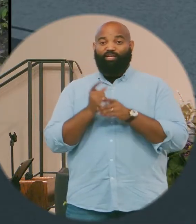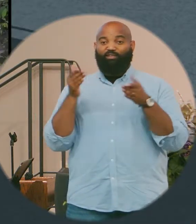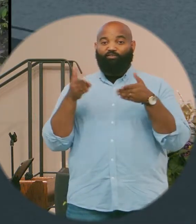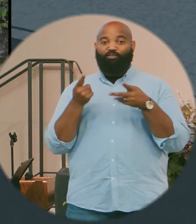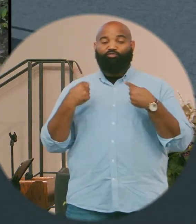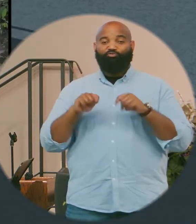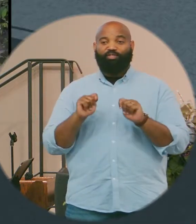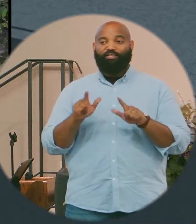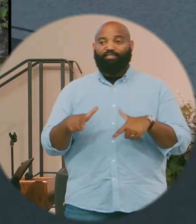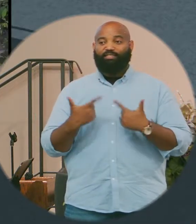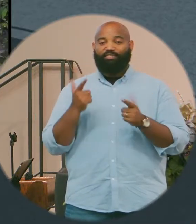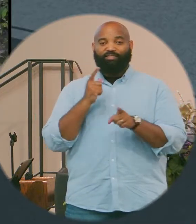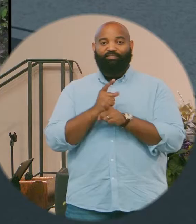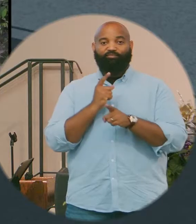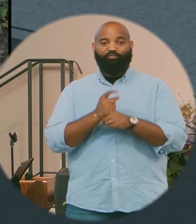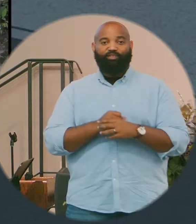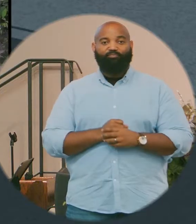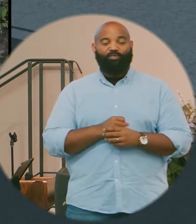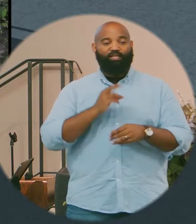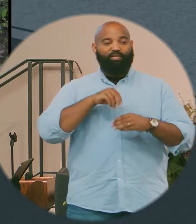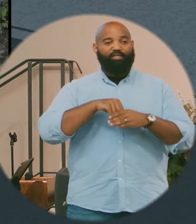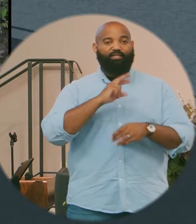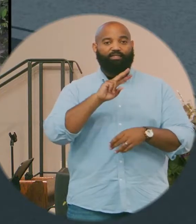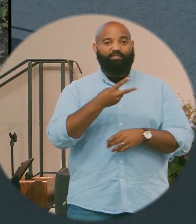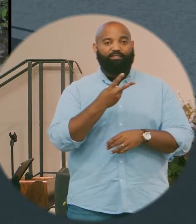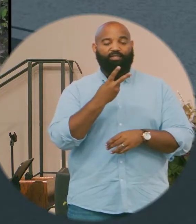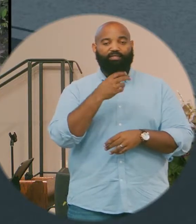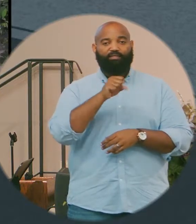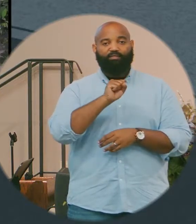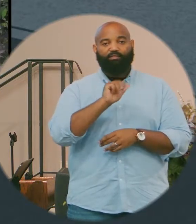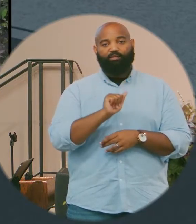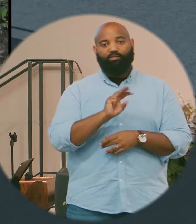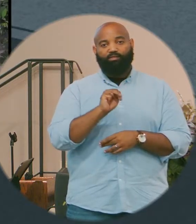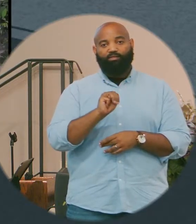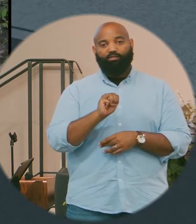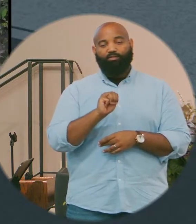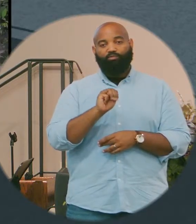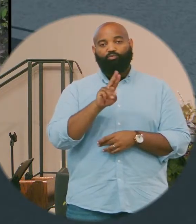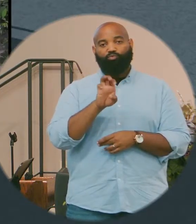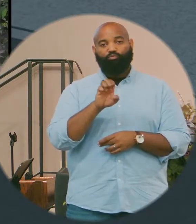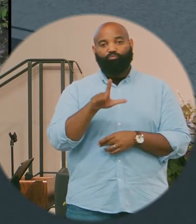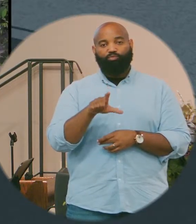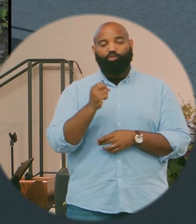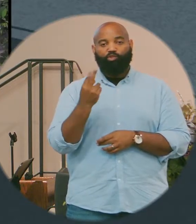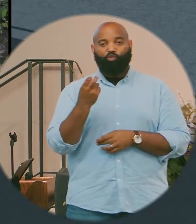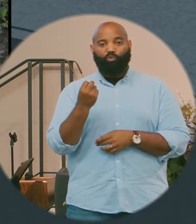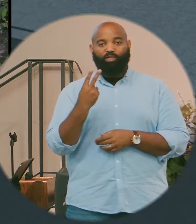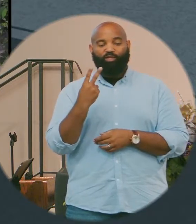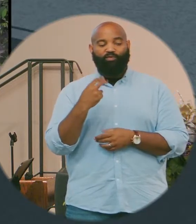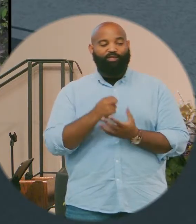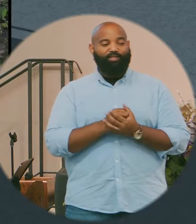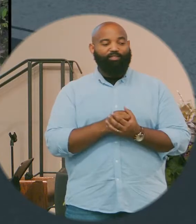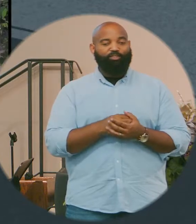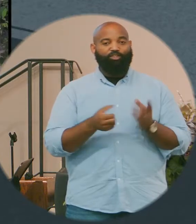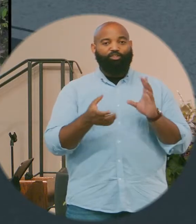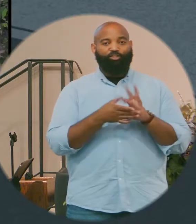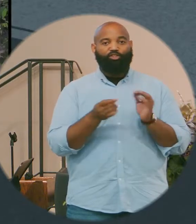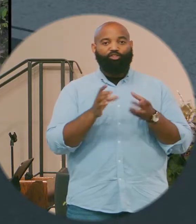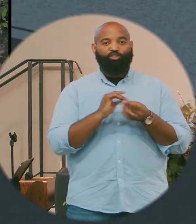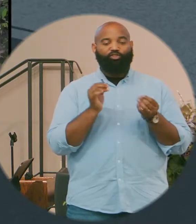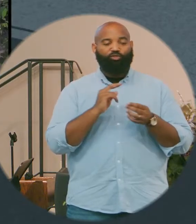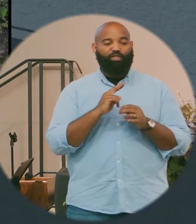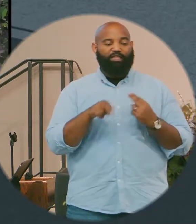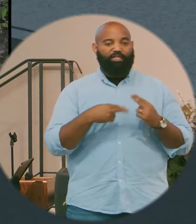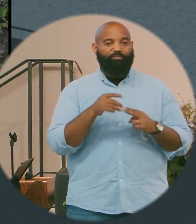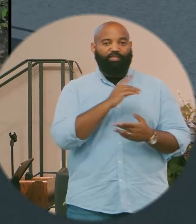love it when I go back to 2 Samuel 12 and I read the full account. You will see that unfortunately the baby that Bathsheba